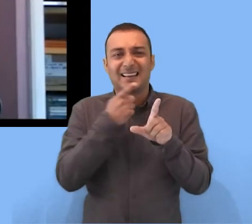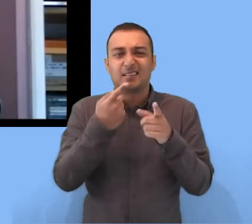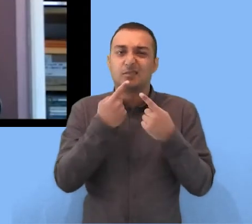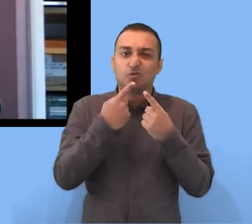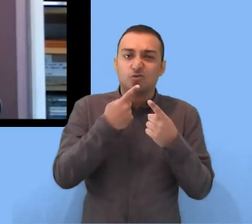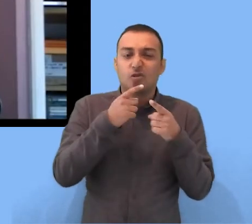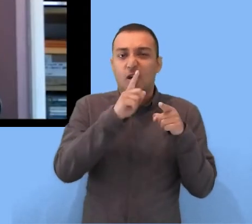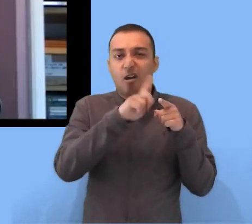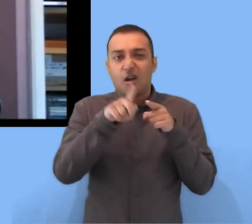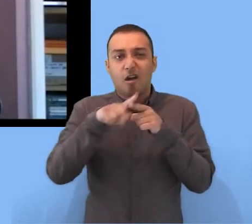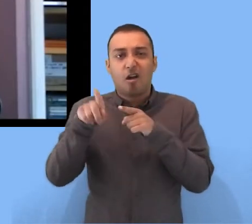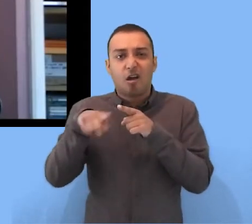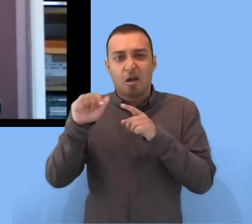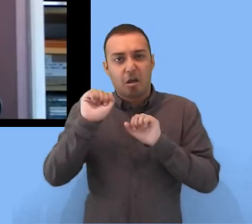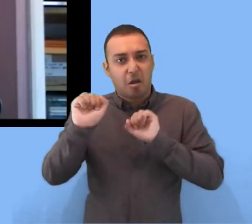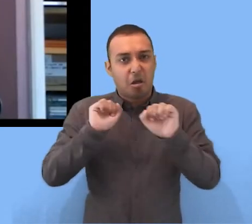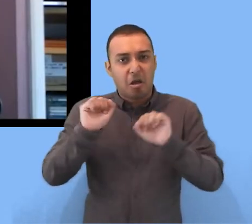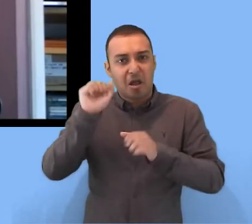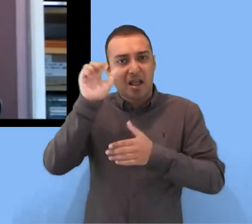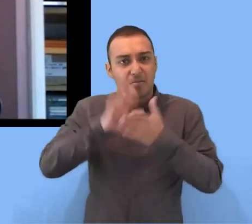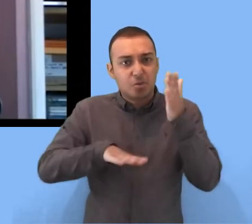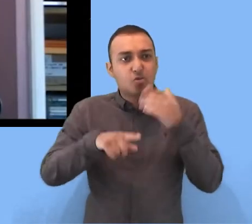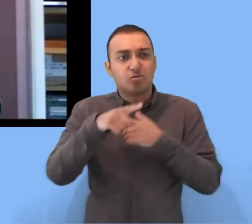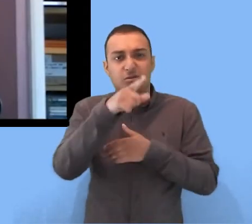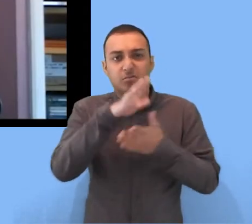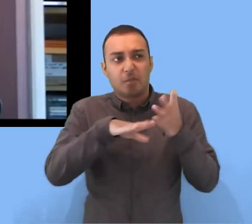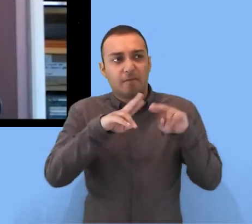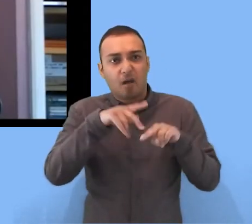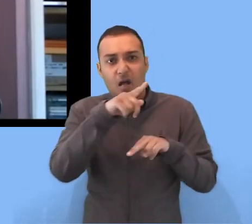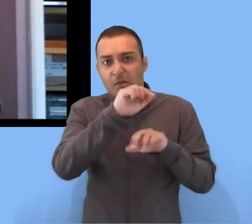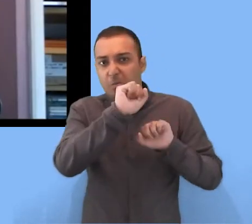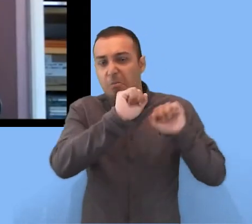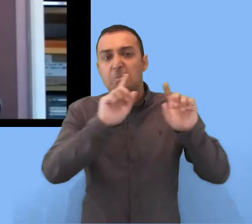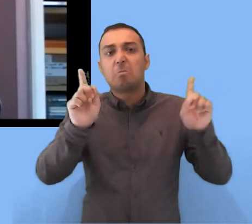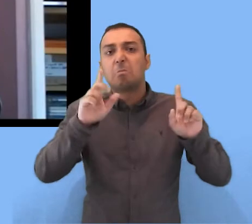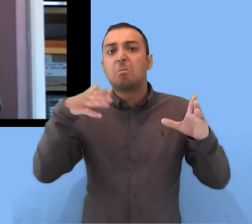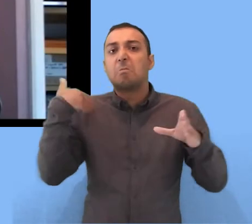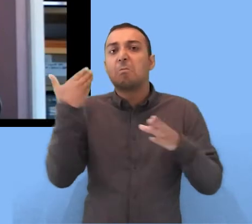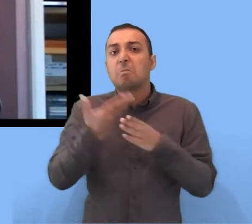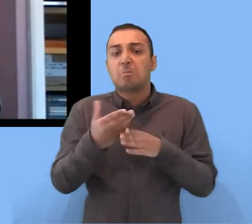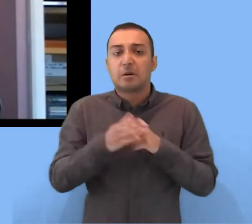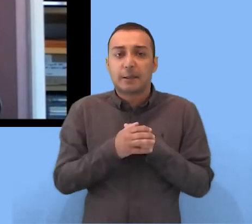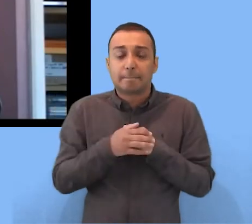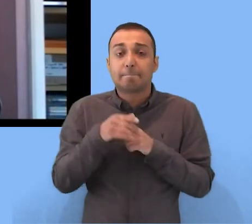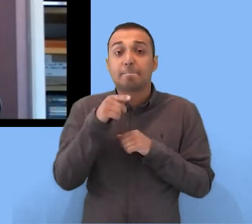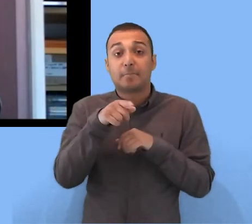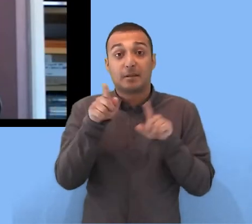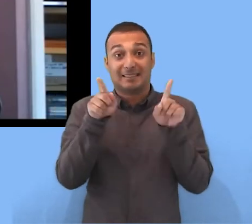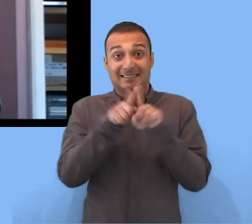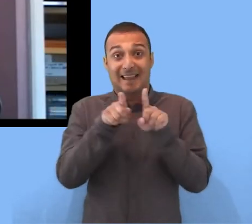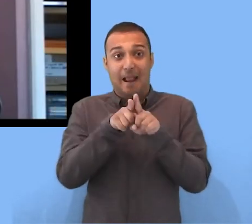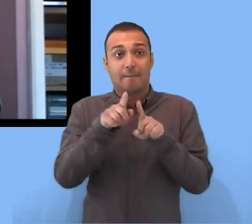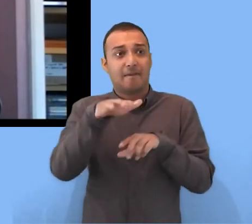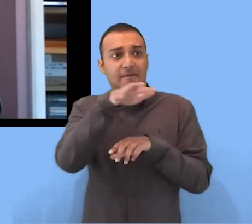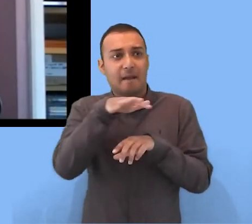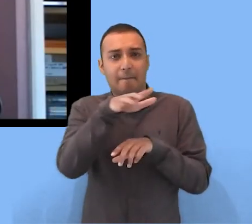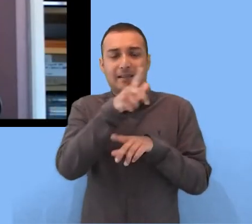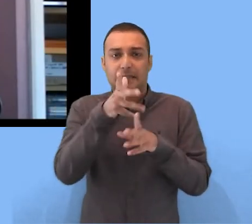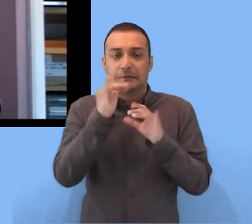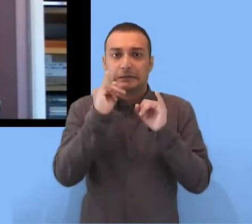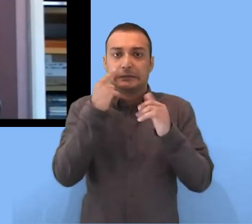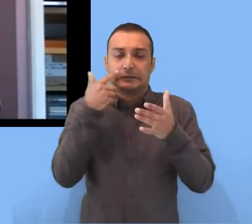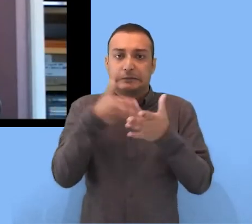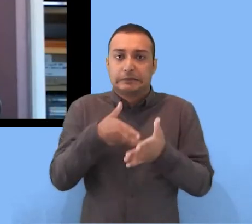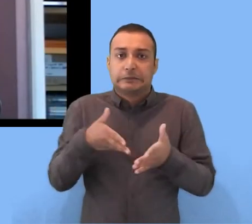parental engagement over the last year, including supportive families who experienced barriers to engagement. The results showed